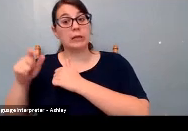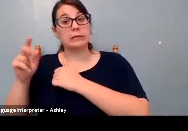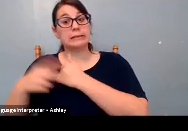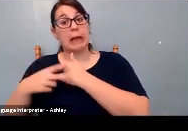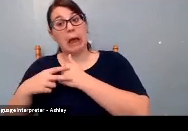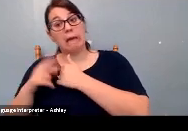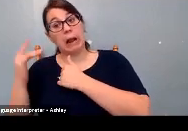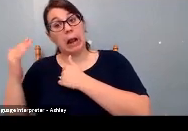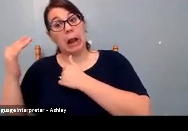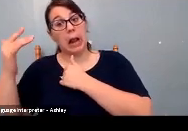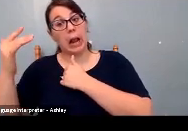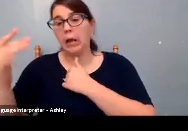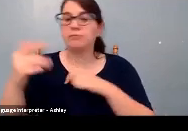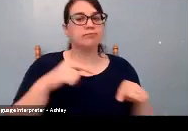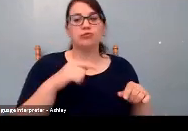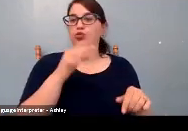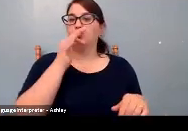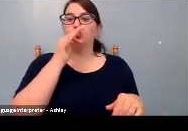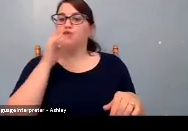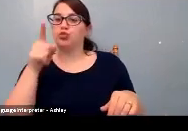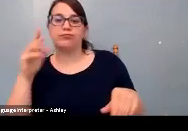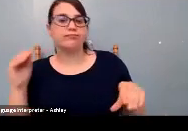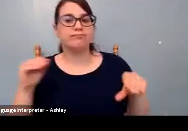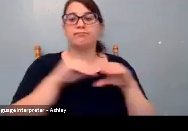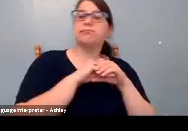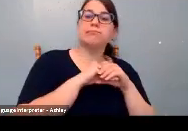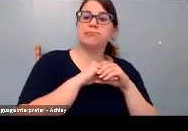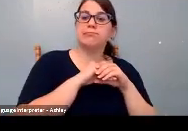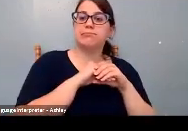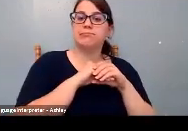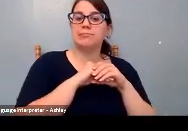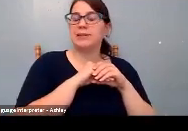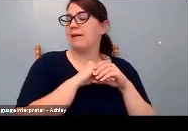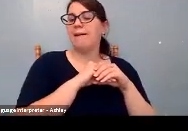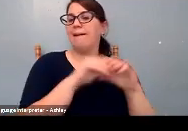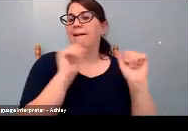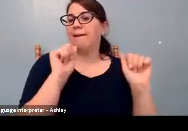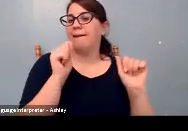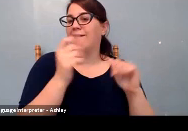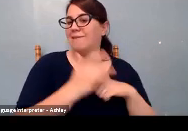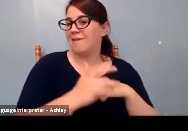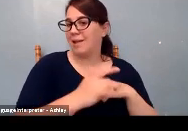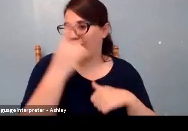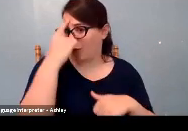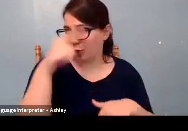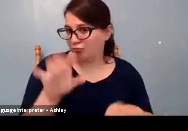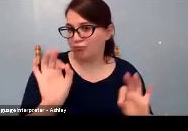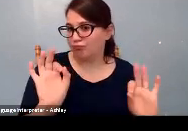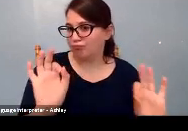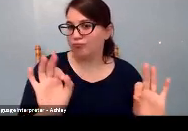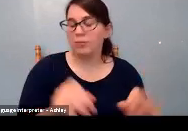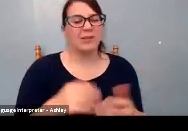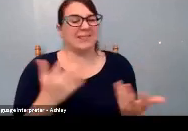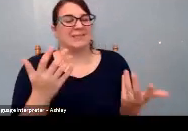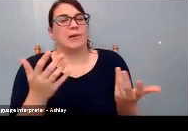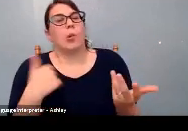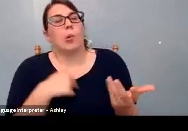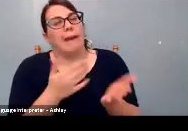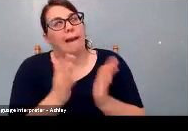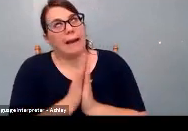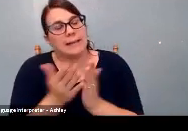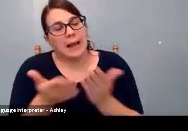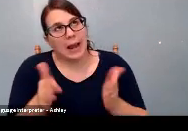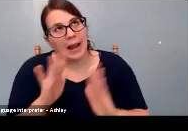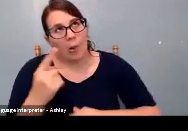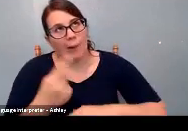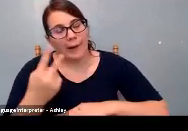just a few days for the withdrawals to be made. That's just a little side note. The monies can be used, or you can save the monies